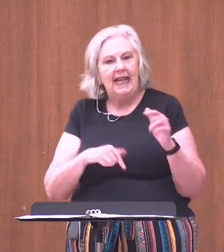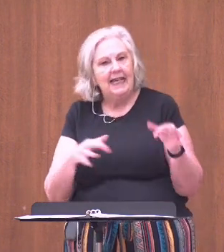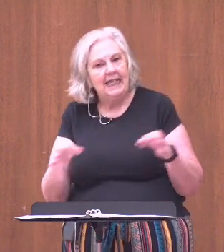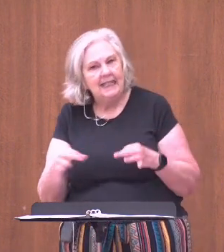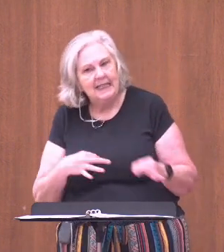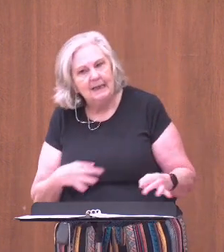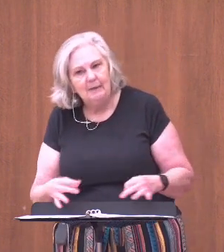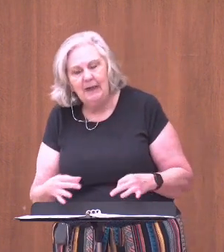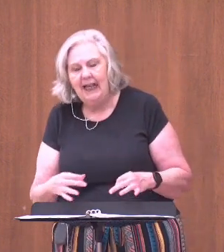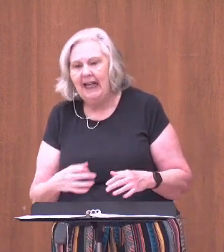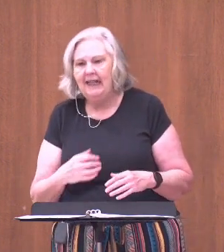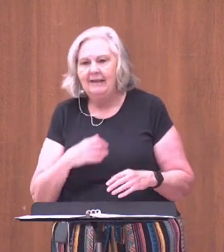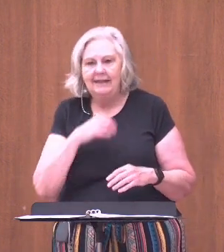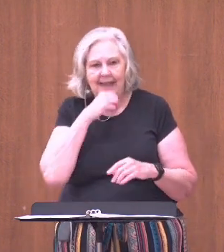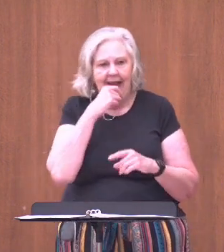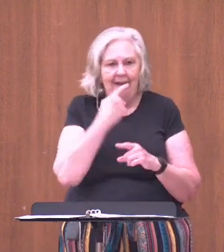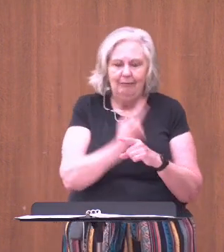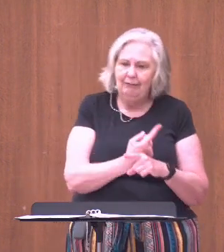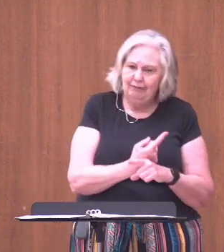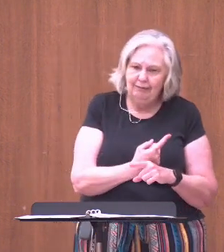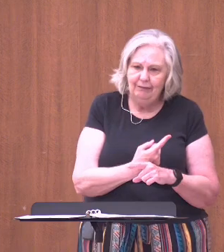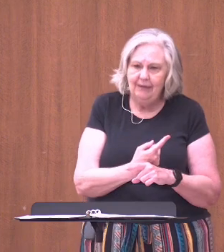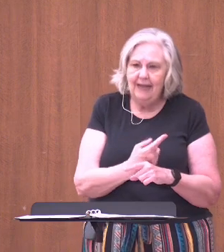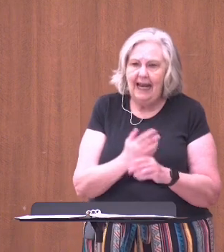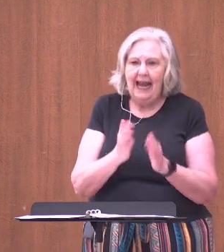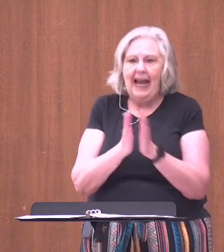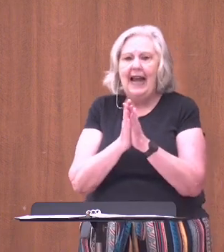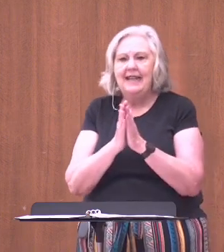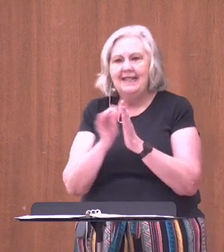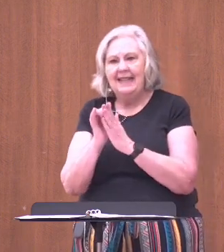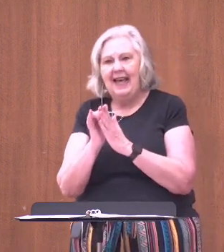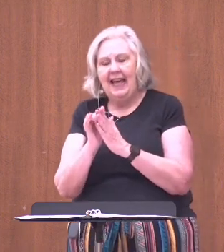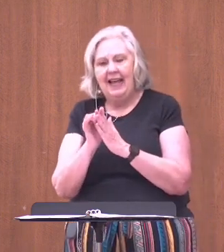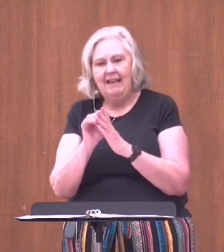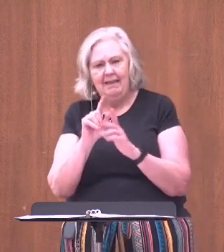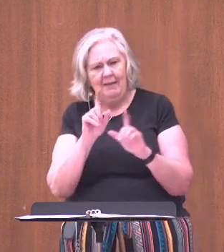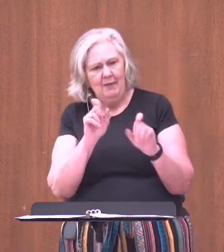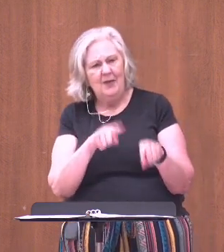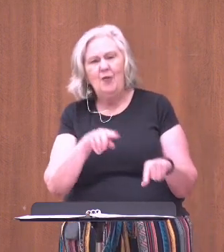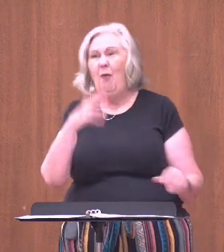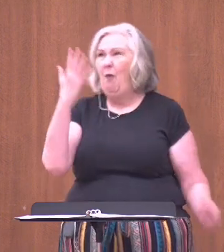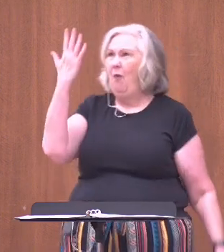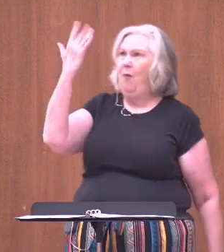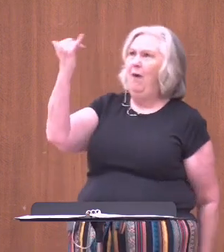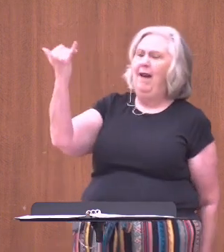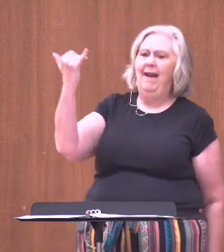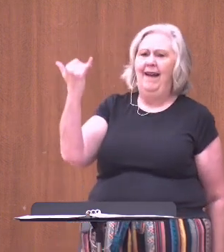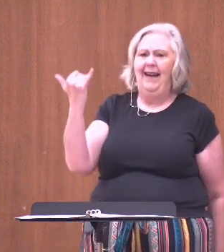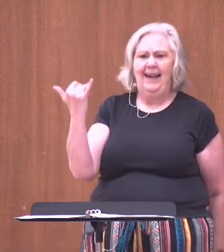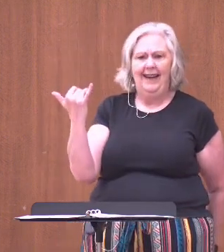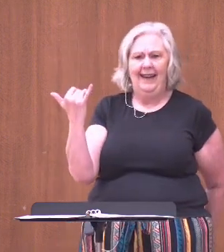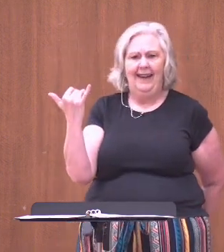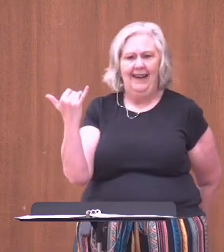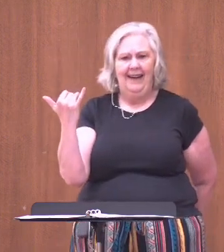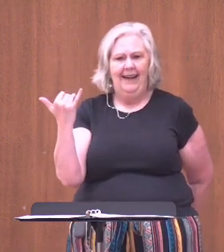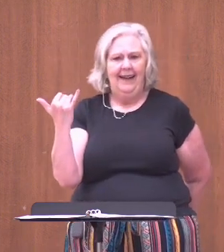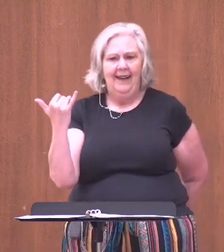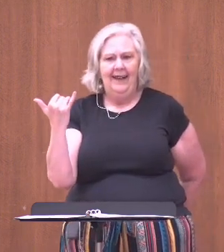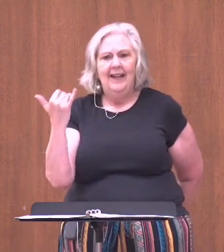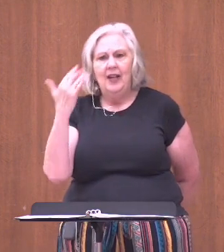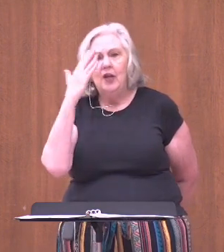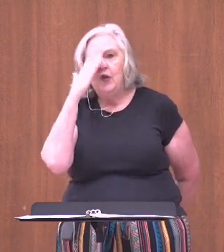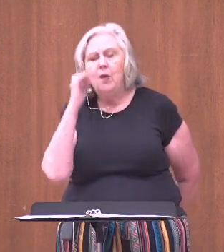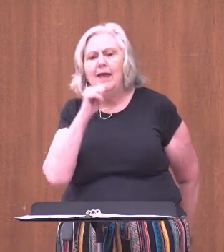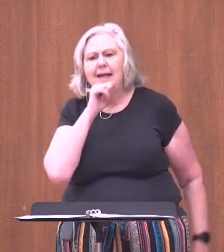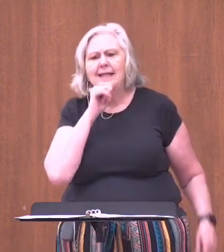unearned, unjust, why we ask that question, why? In fact, we know suffering is